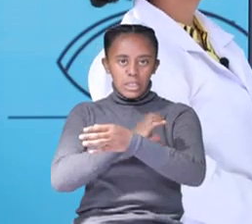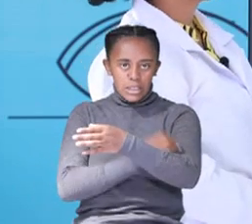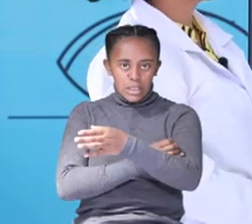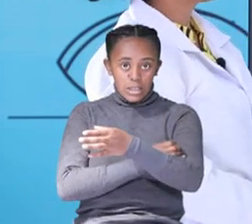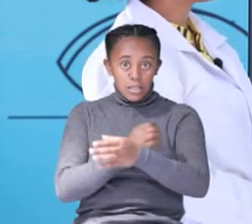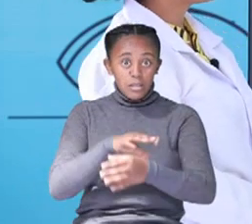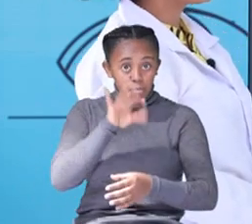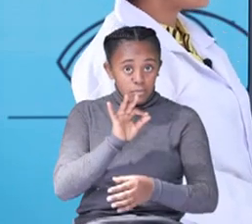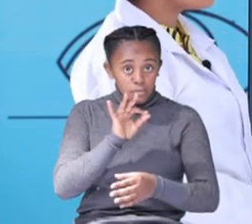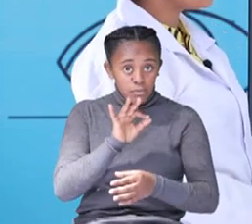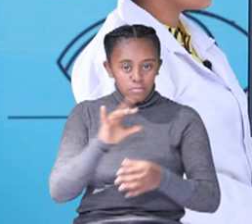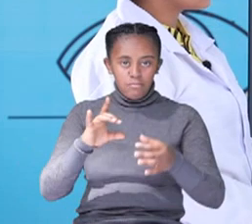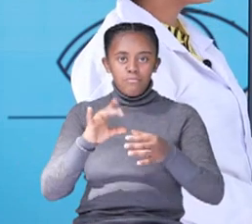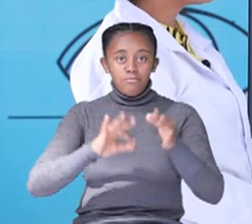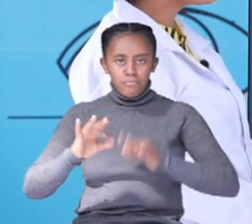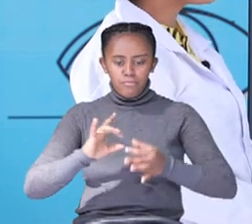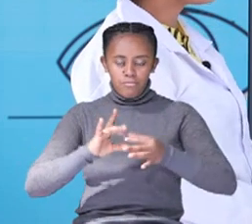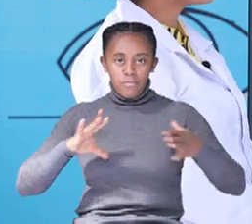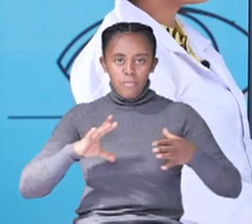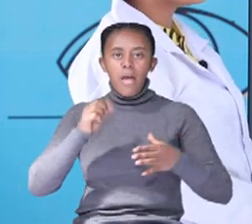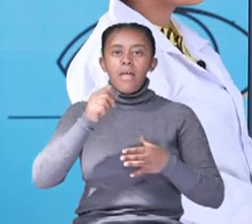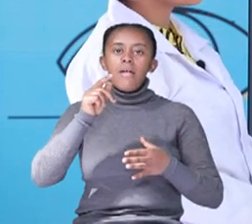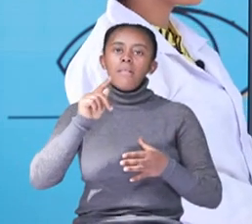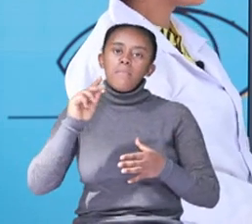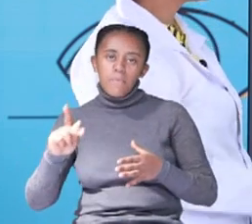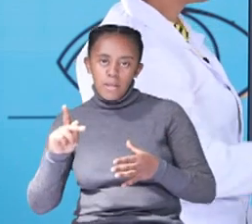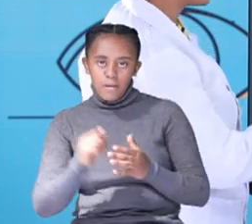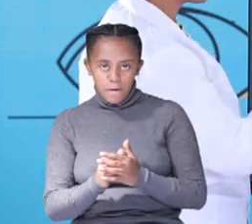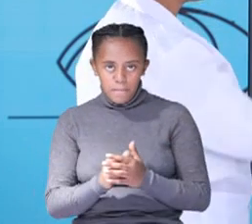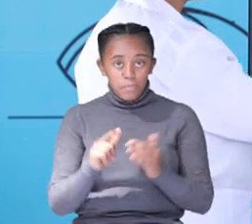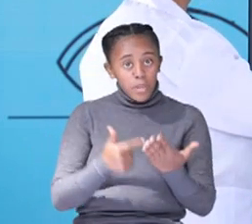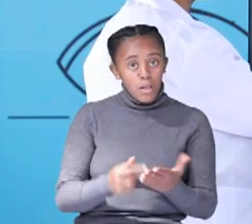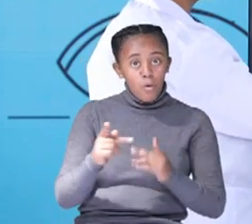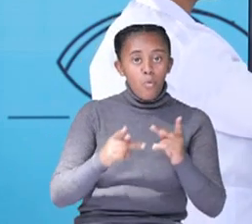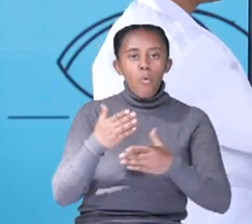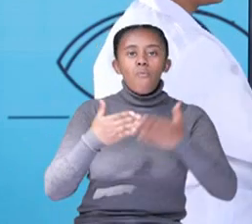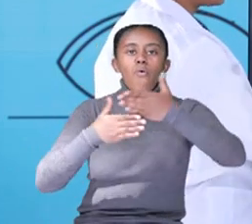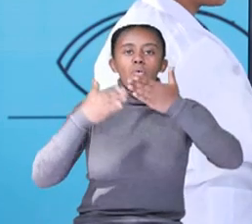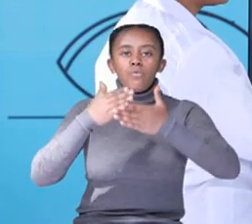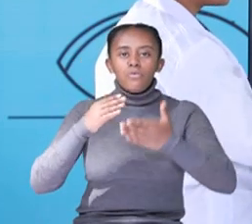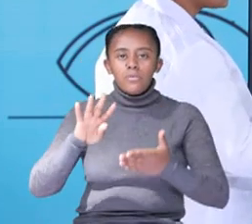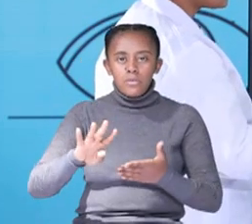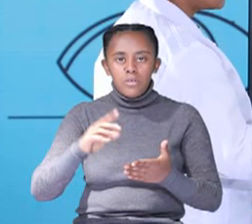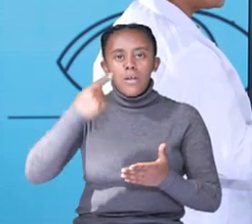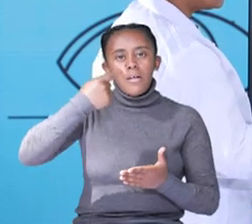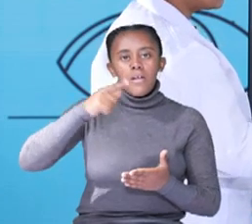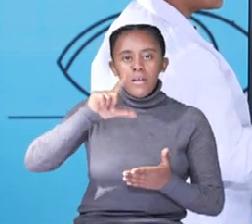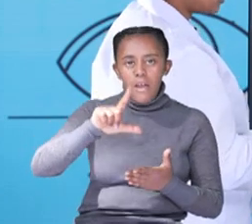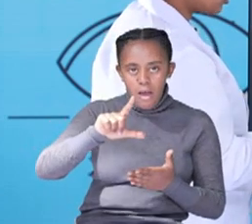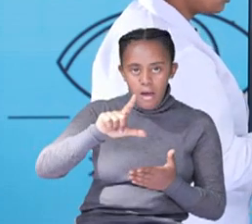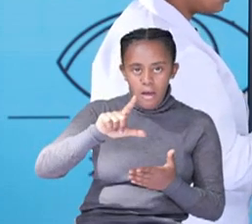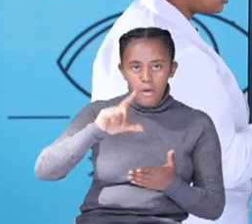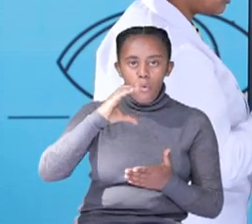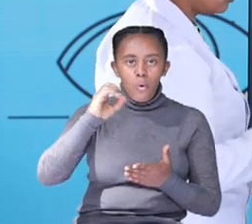energy in the form of ATP. And this process has 4 stages: glycolysis, the